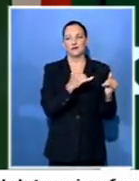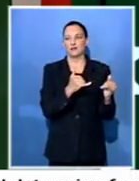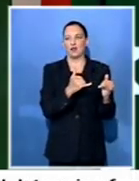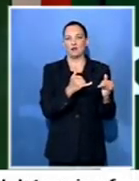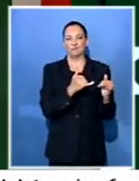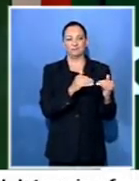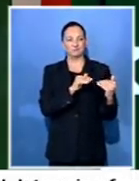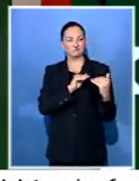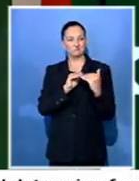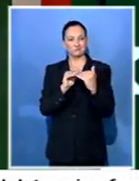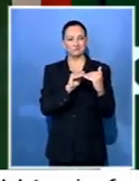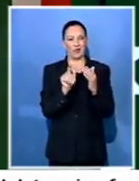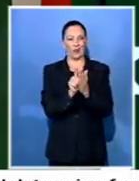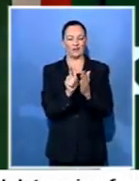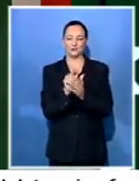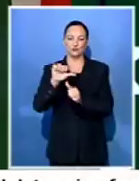egalitarian society.